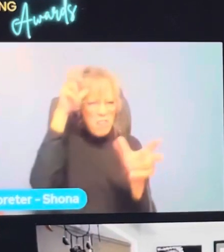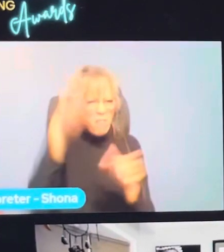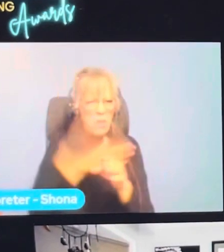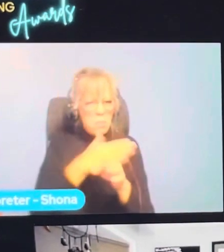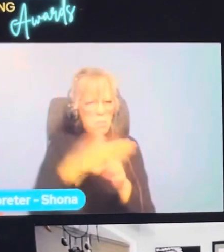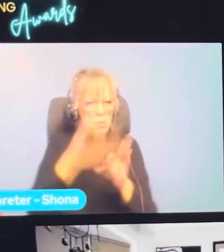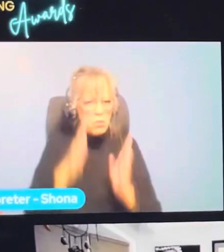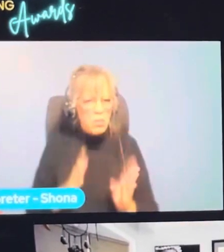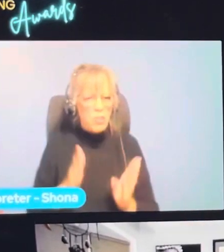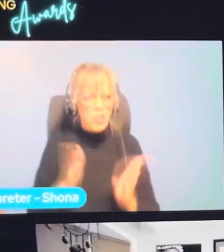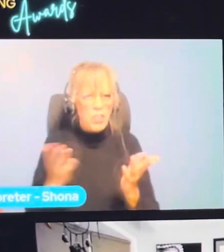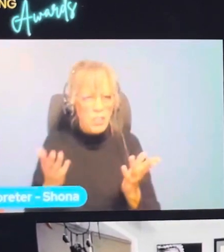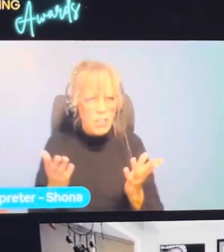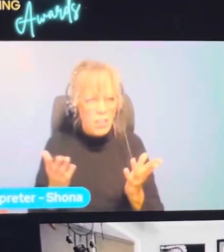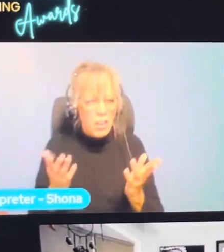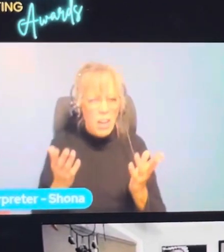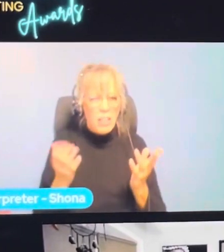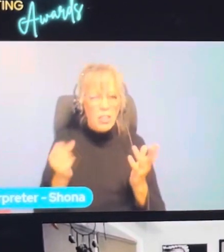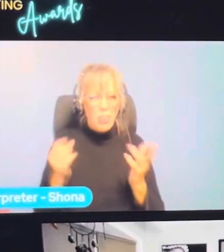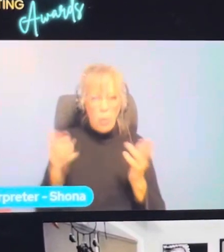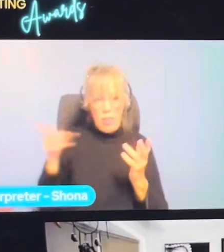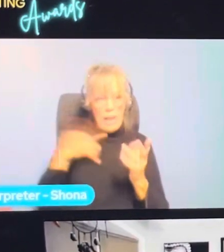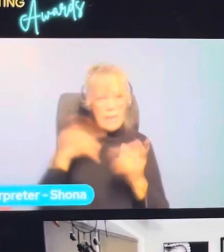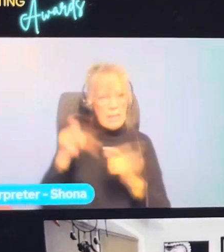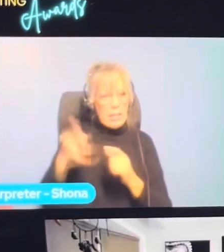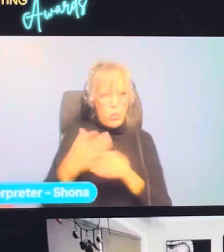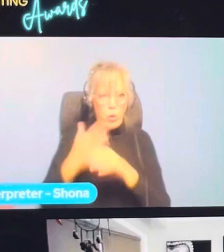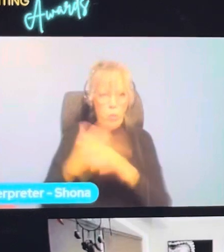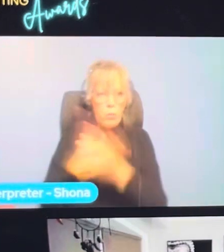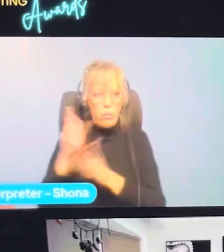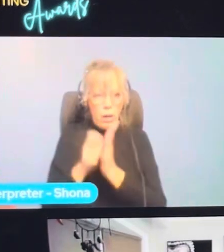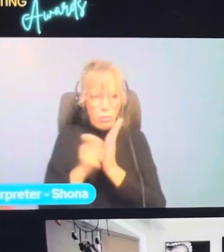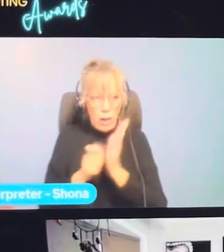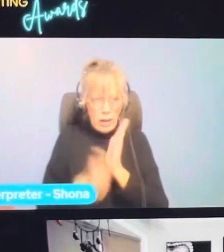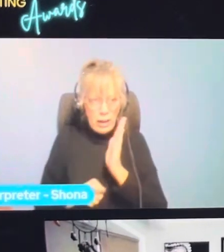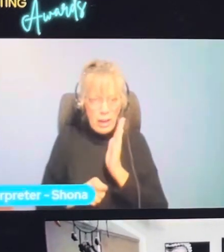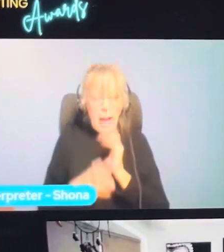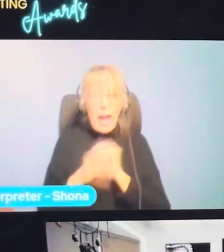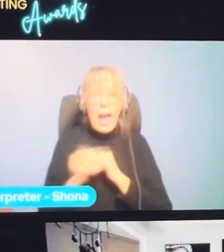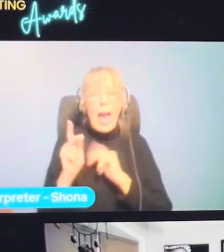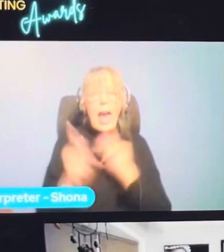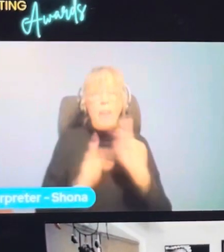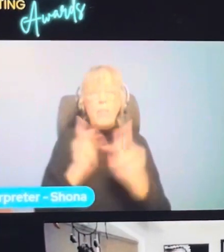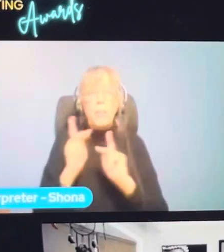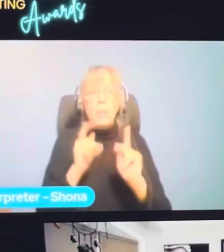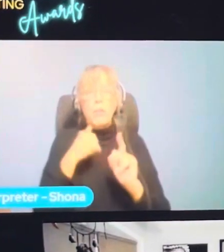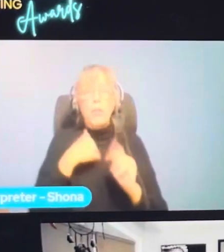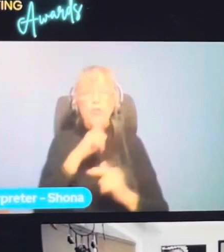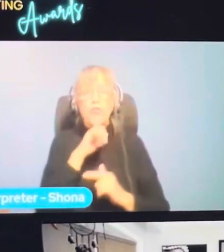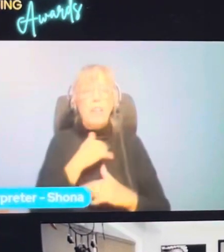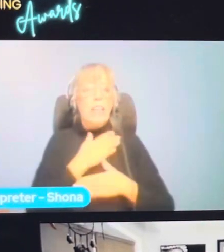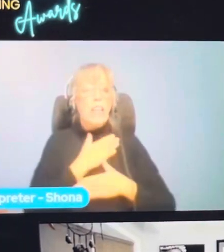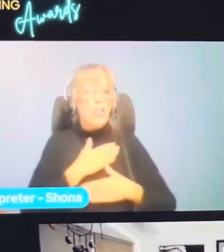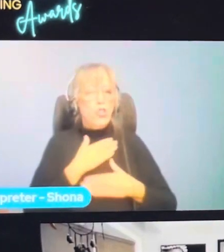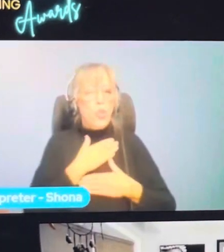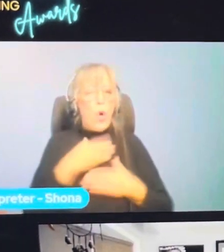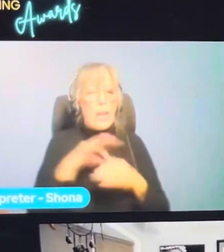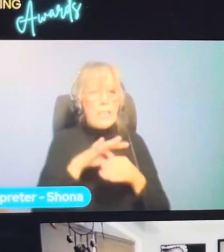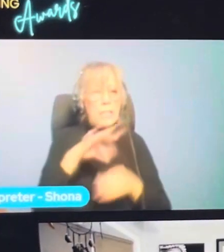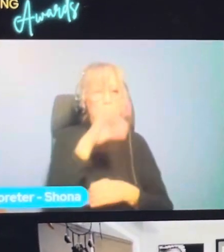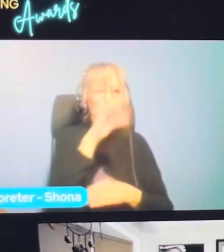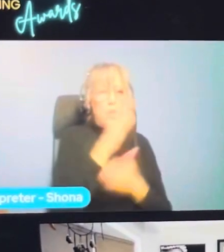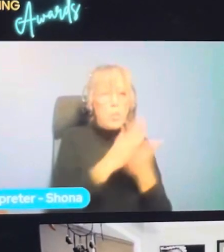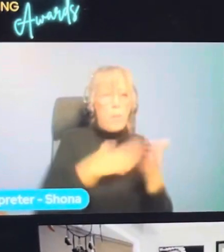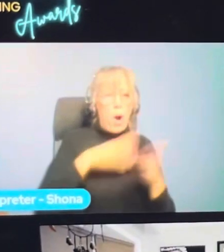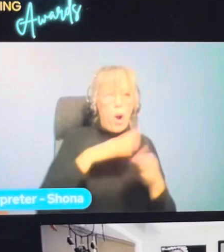in songs that I started writing, and people who are deeply moved by the spiritual aspects of music, but also conflicted with the